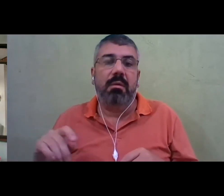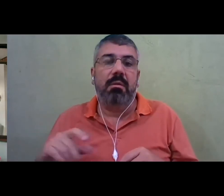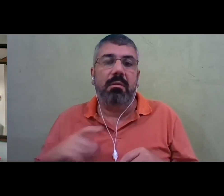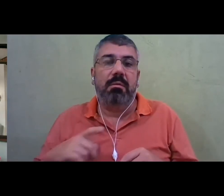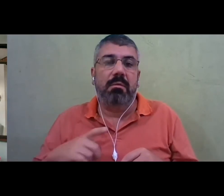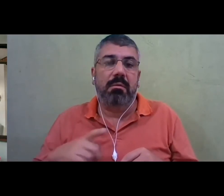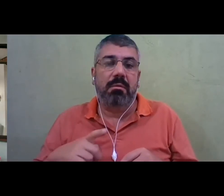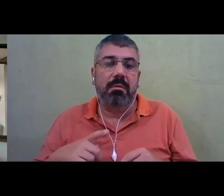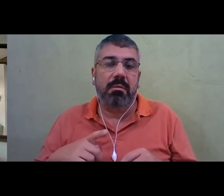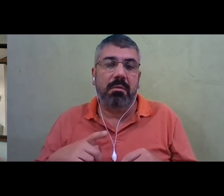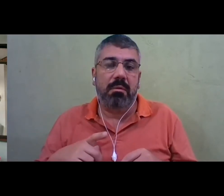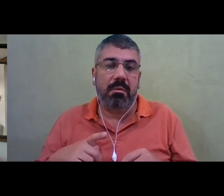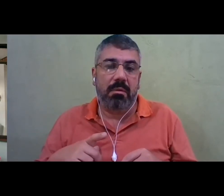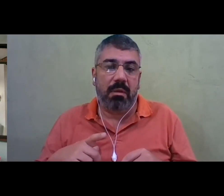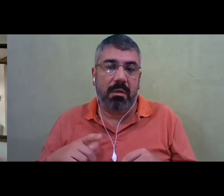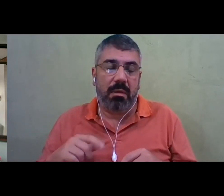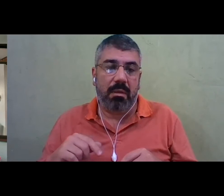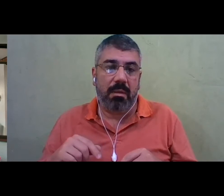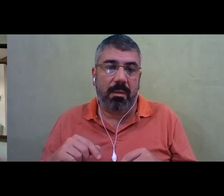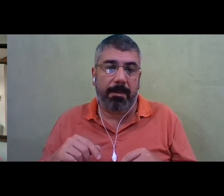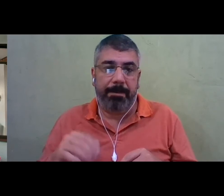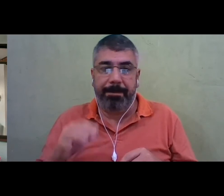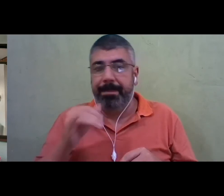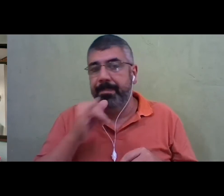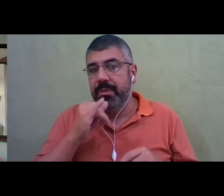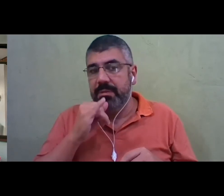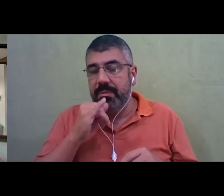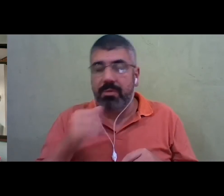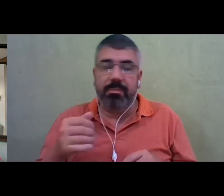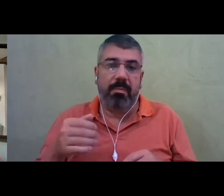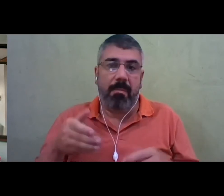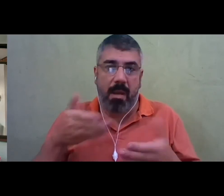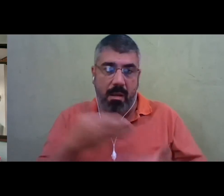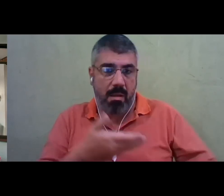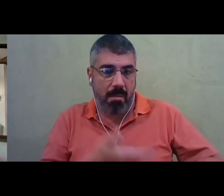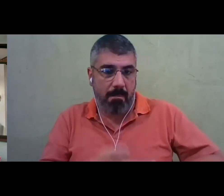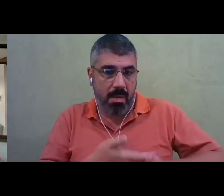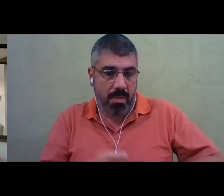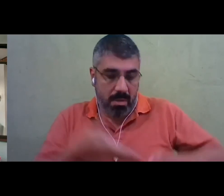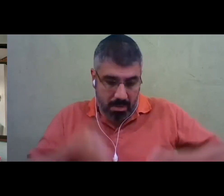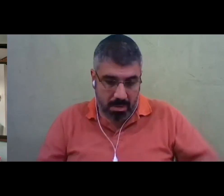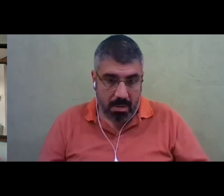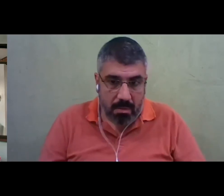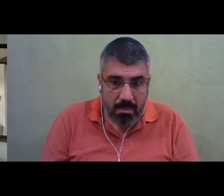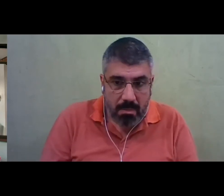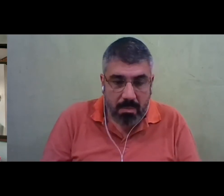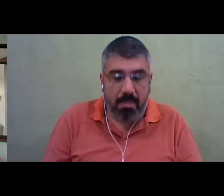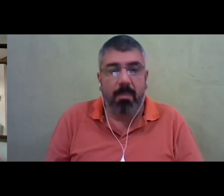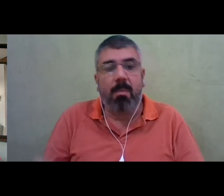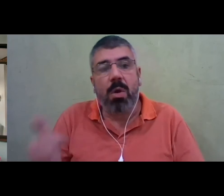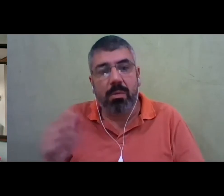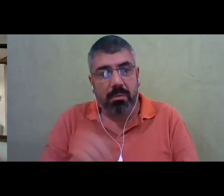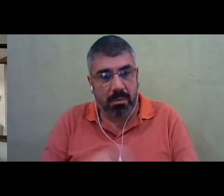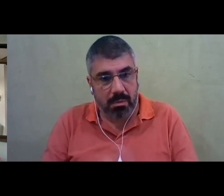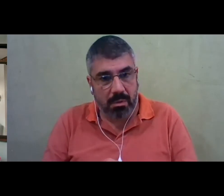person, you know, a young adult who's finding their way around in the playground, or an